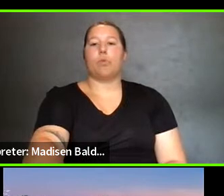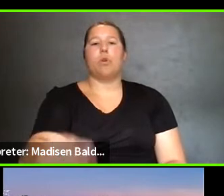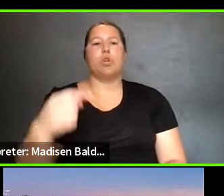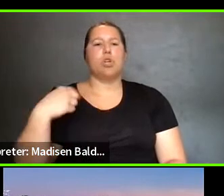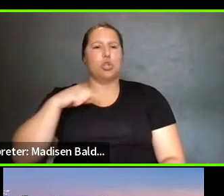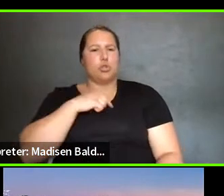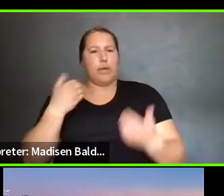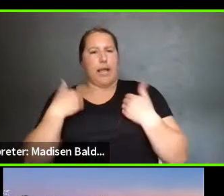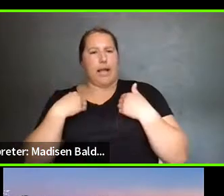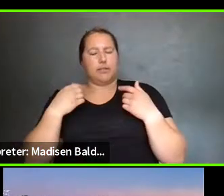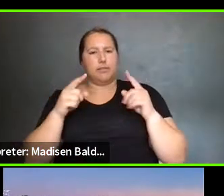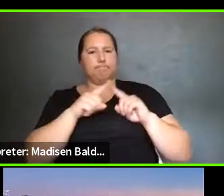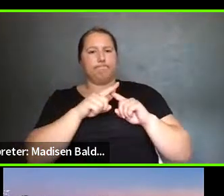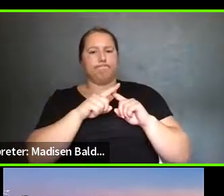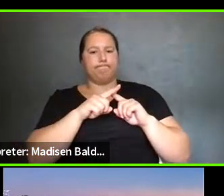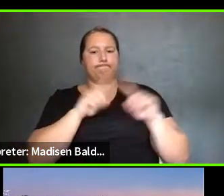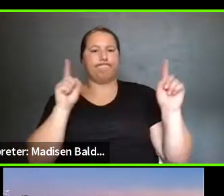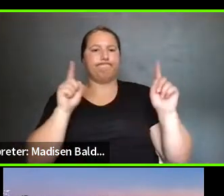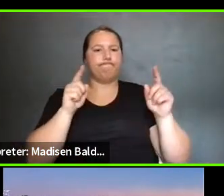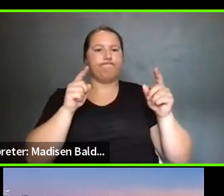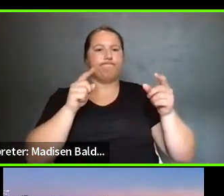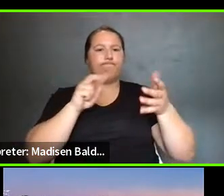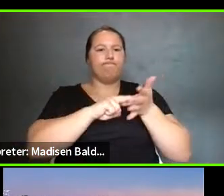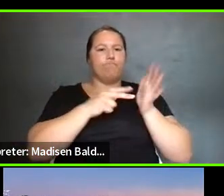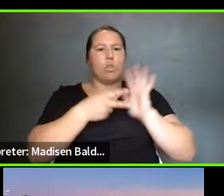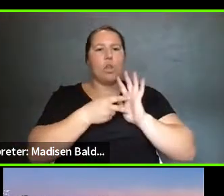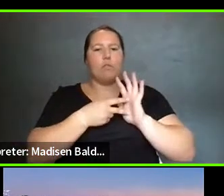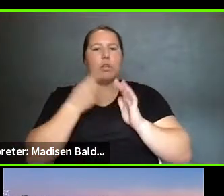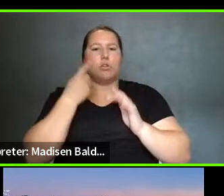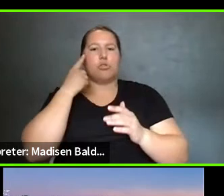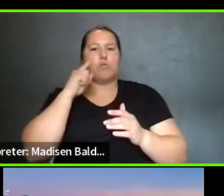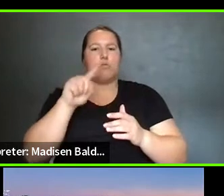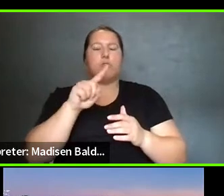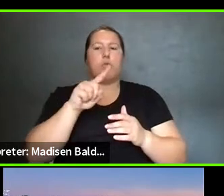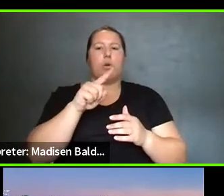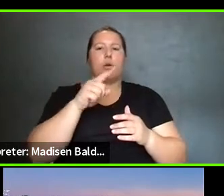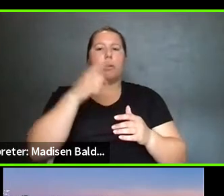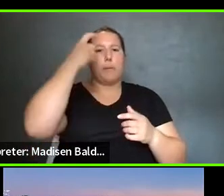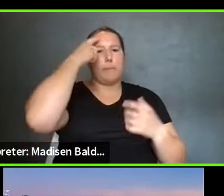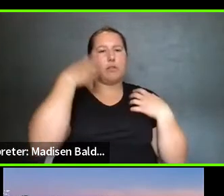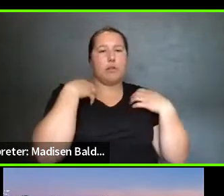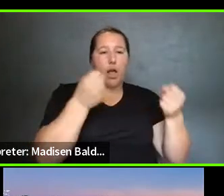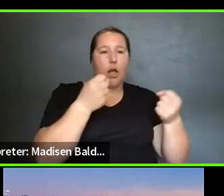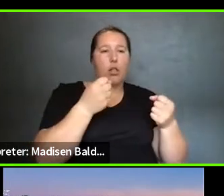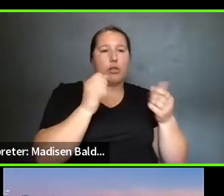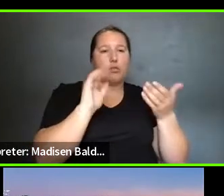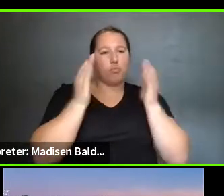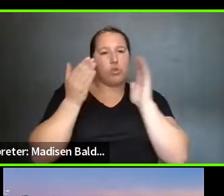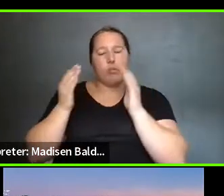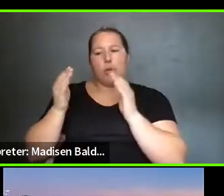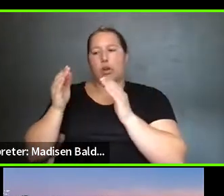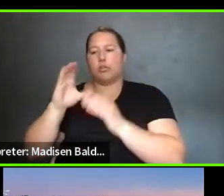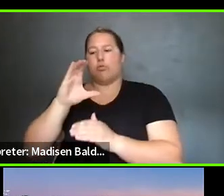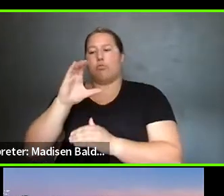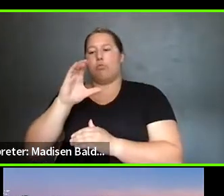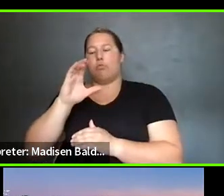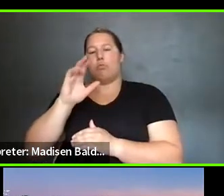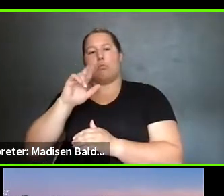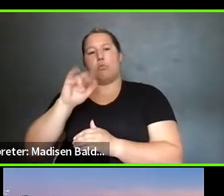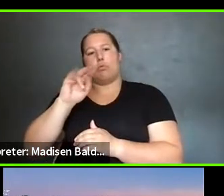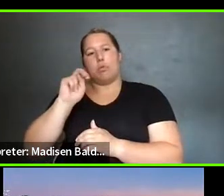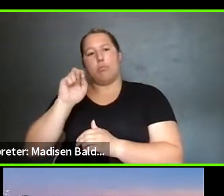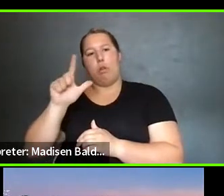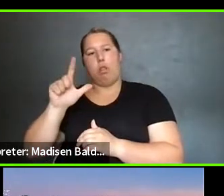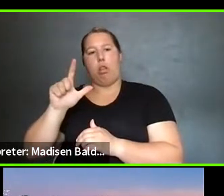versus a criminal charge? There's, yeah. Yes, sorry. So we